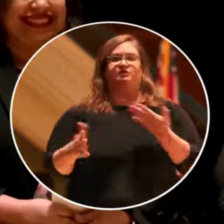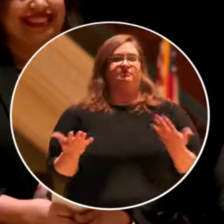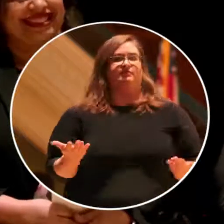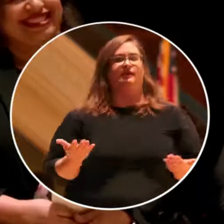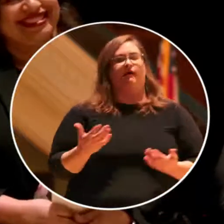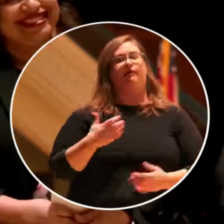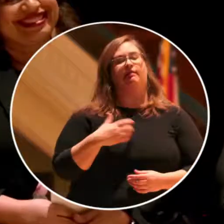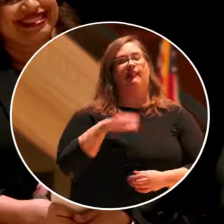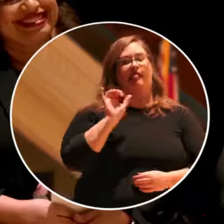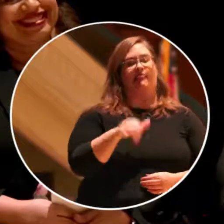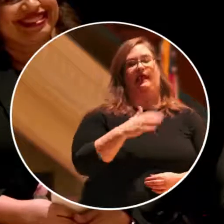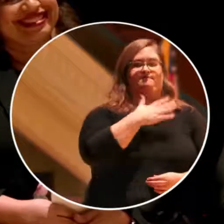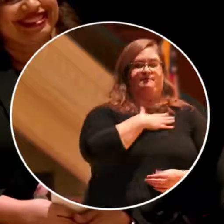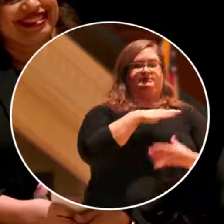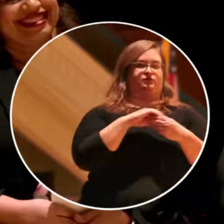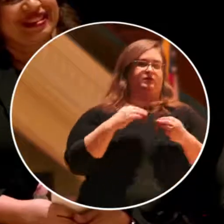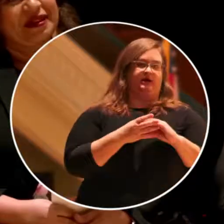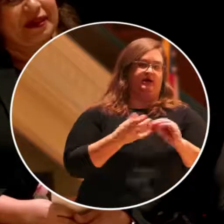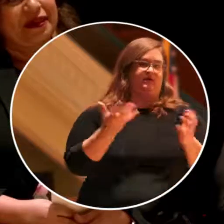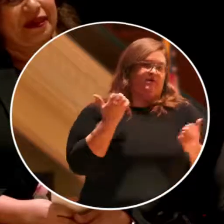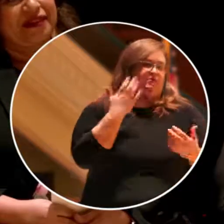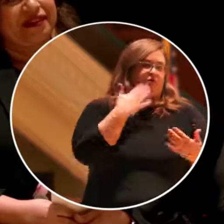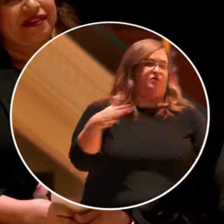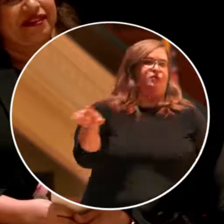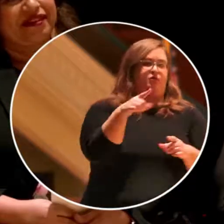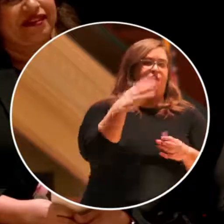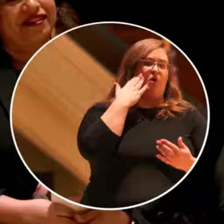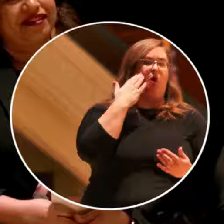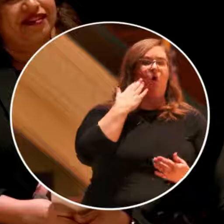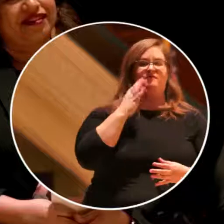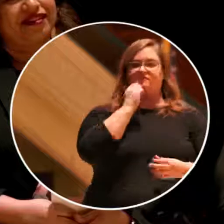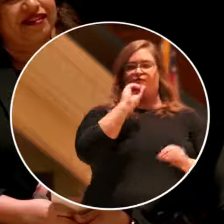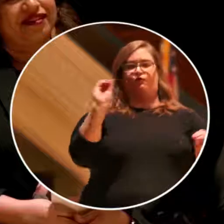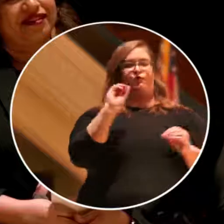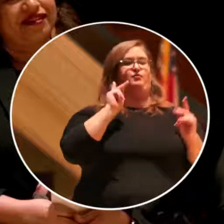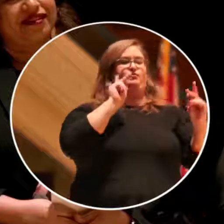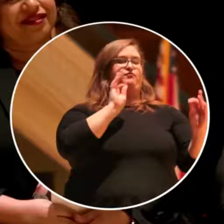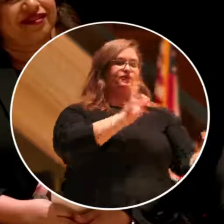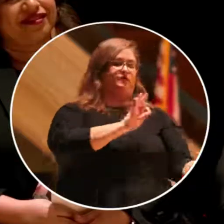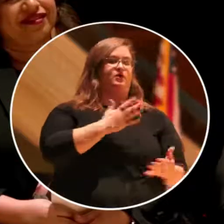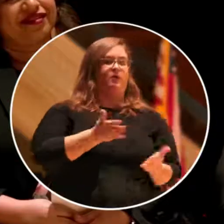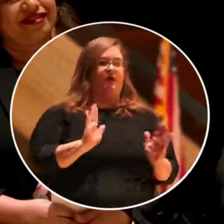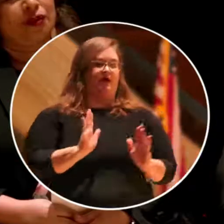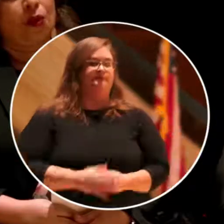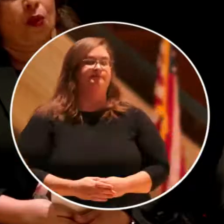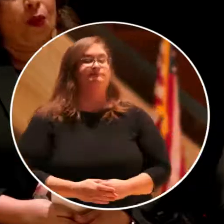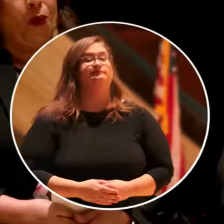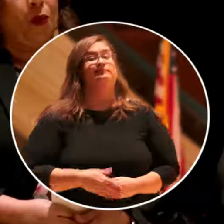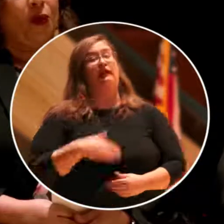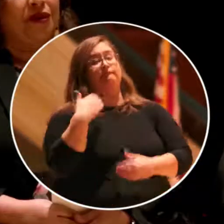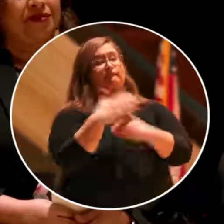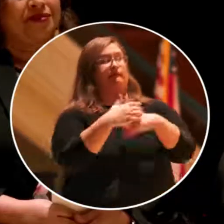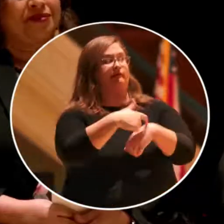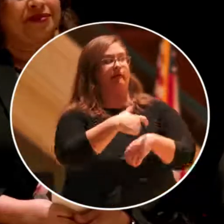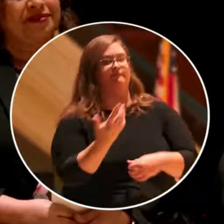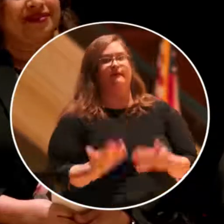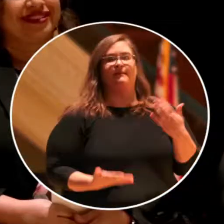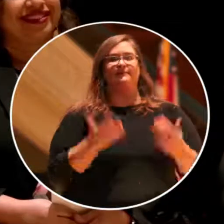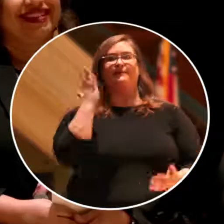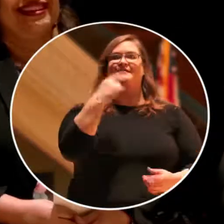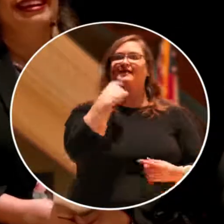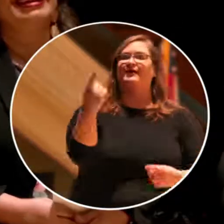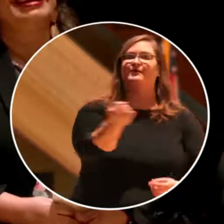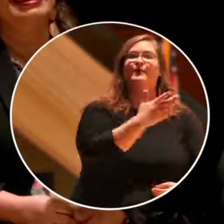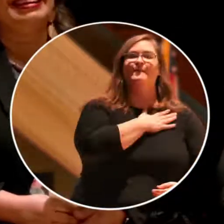That's why I tell my story. And maybe next time, I'll tell you about my second home birth, which was even